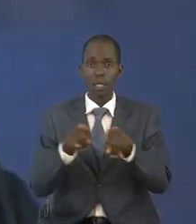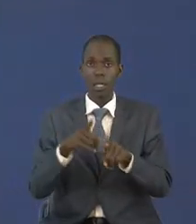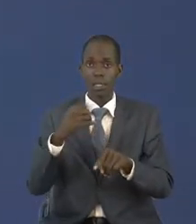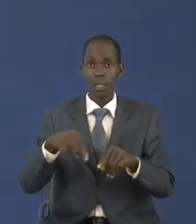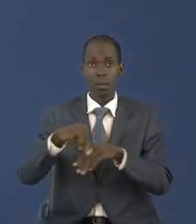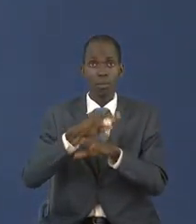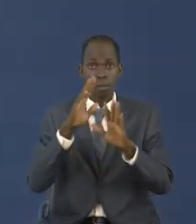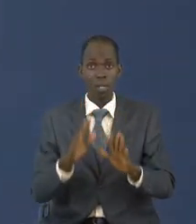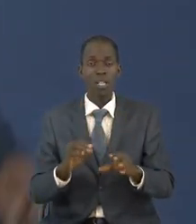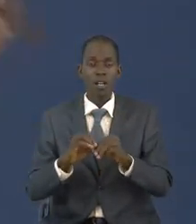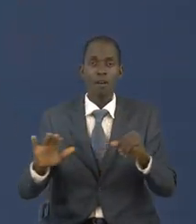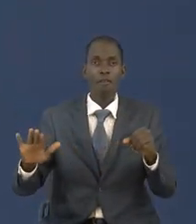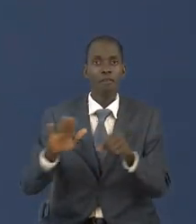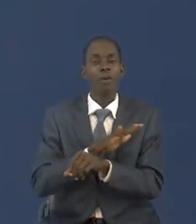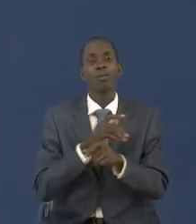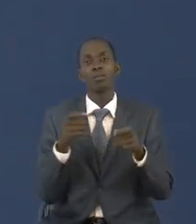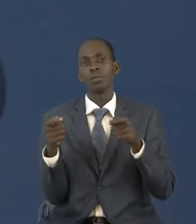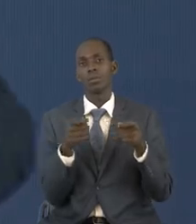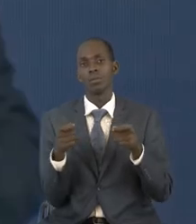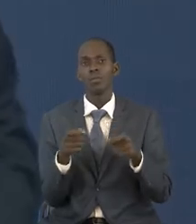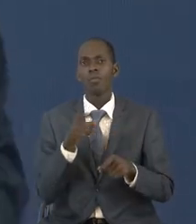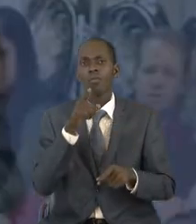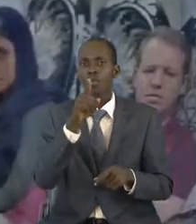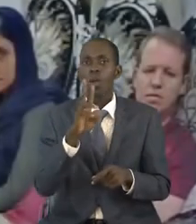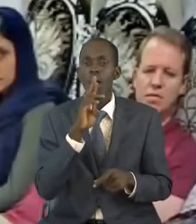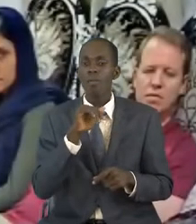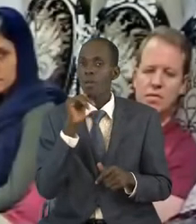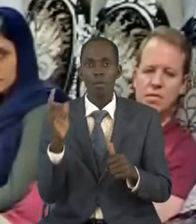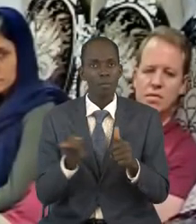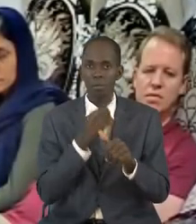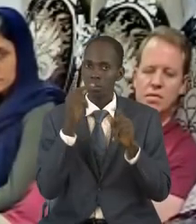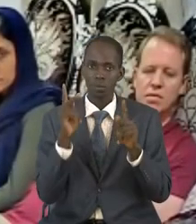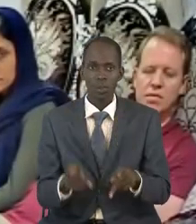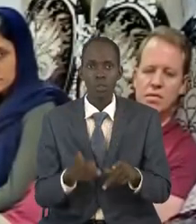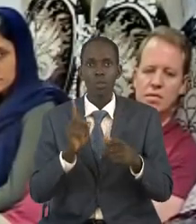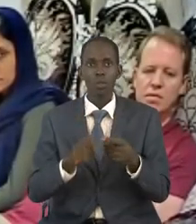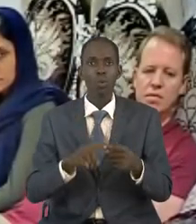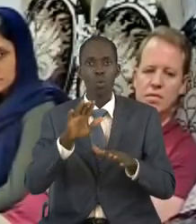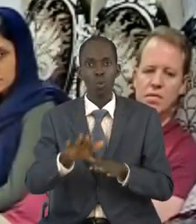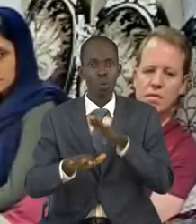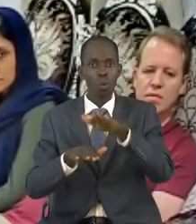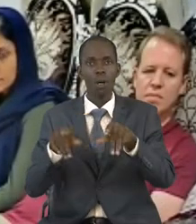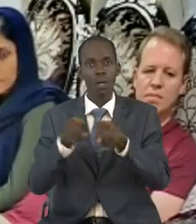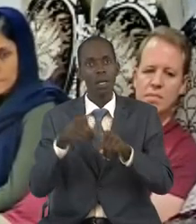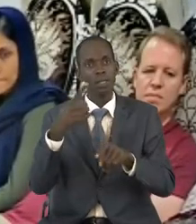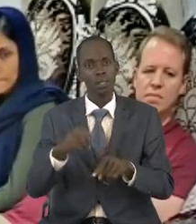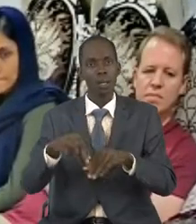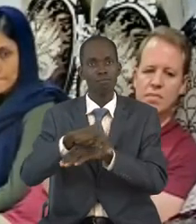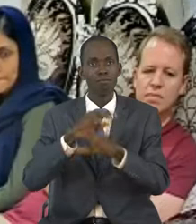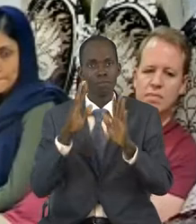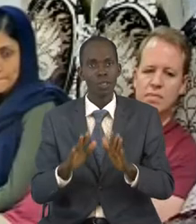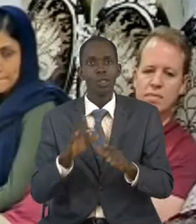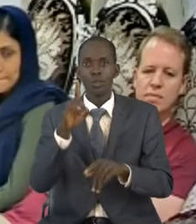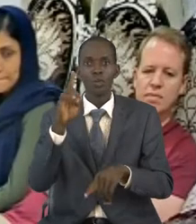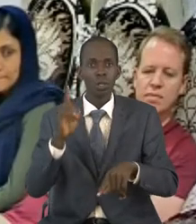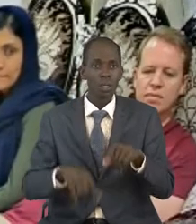full dominion, you are not the first person to walk like the Master, and you cannot be imagining,